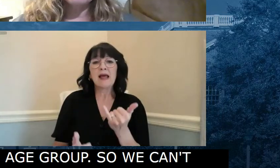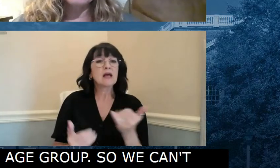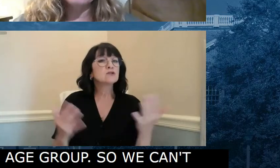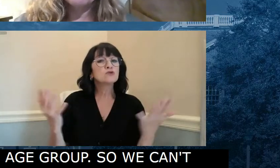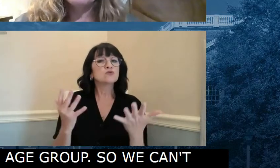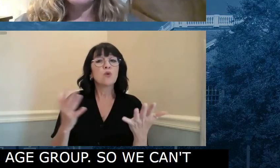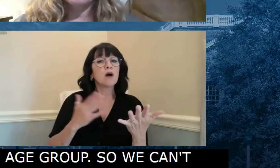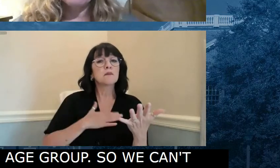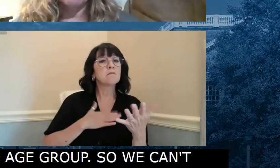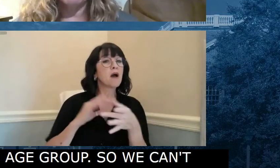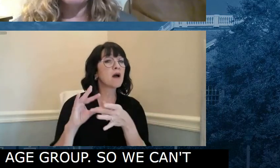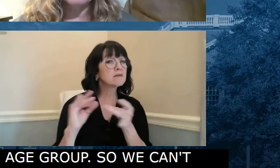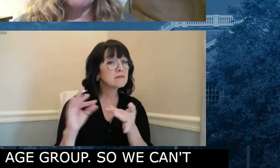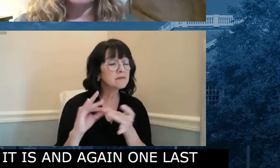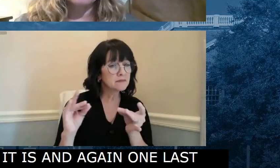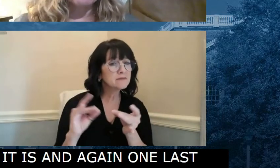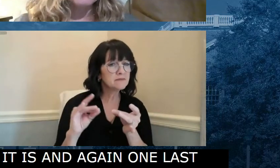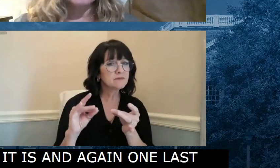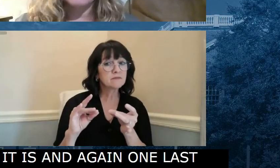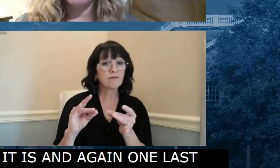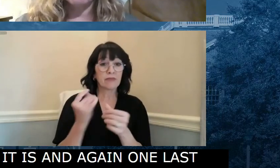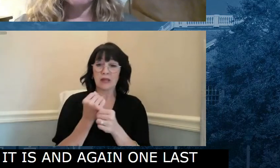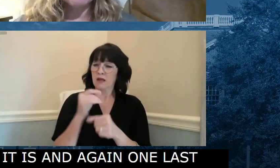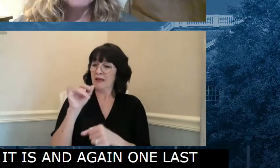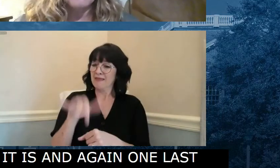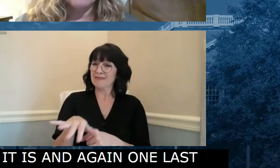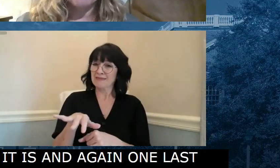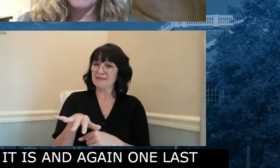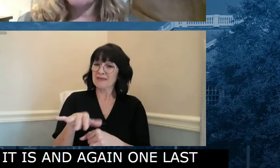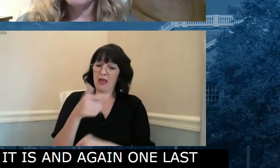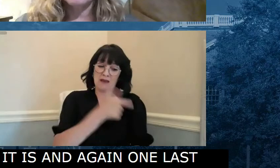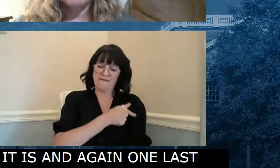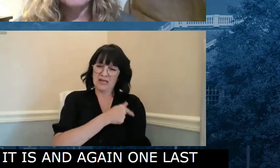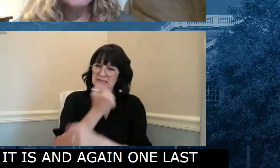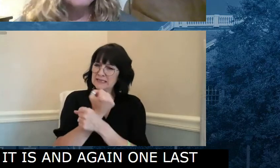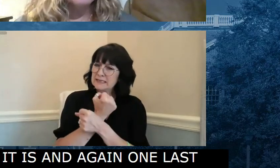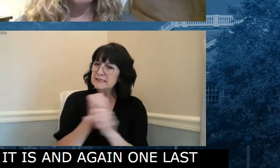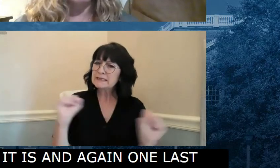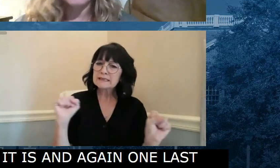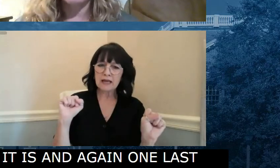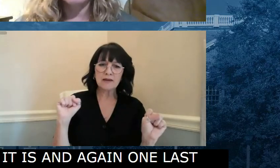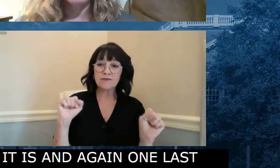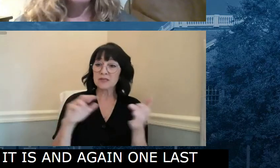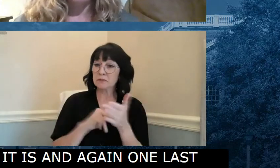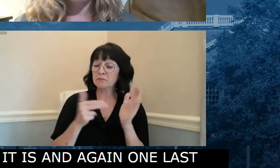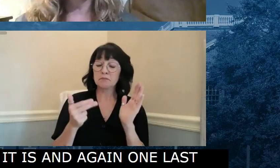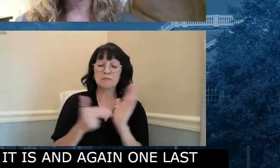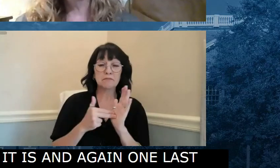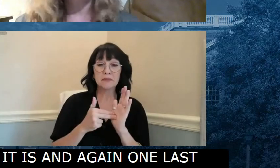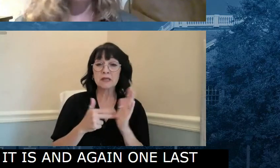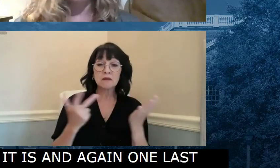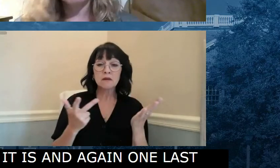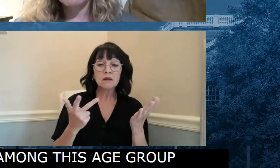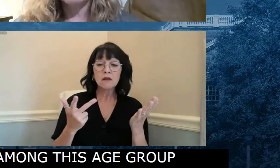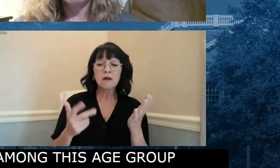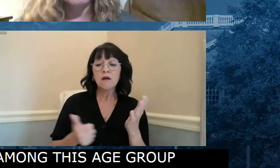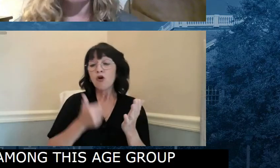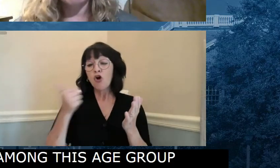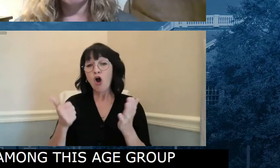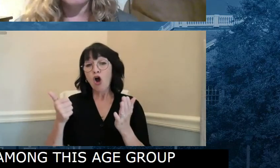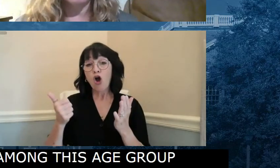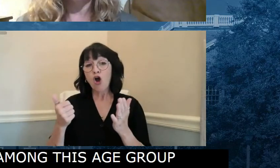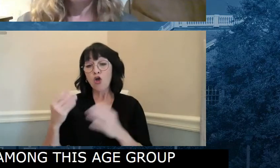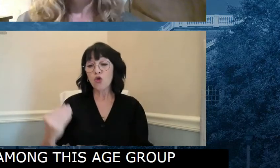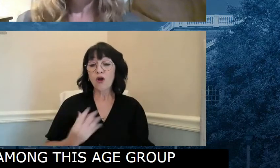the safety of this vaccine among this age group, adverse events are just